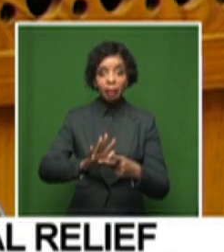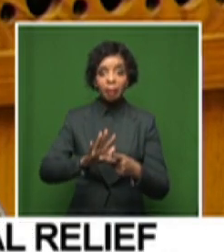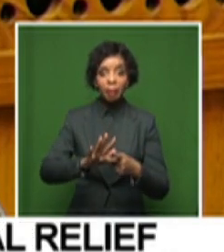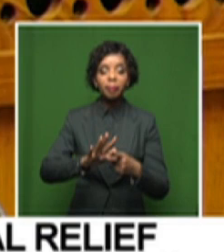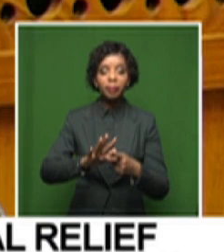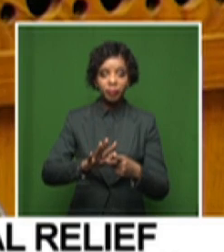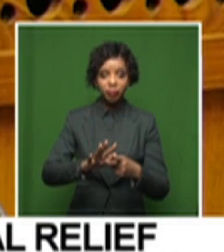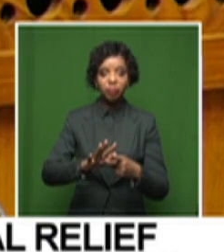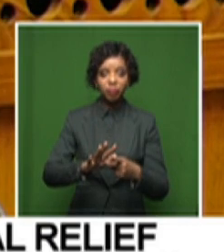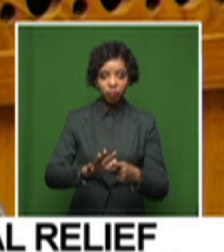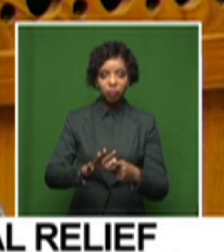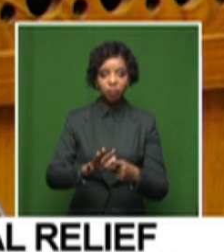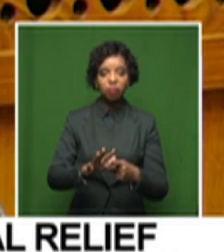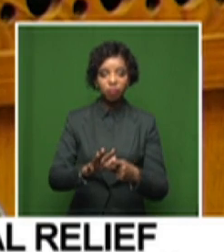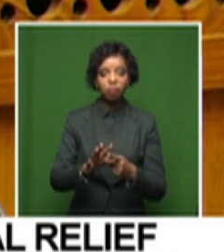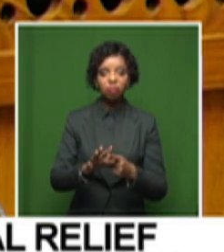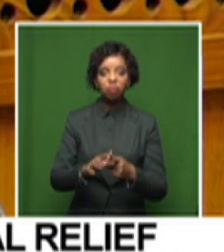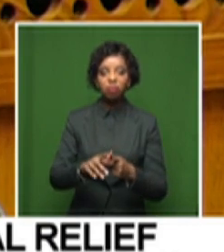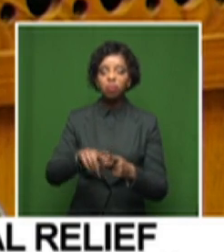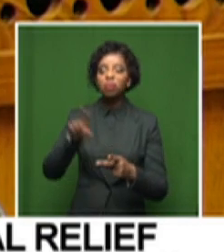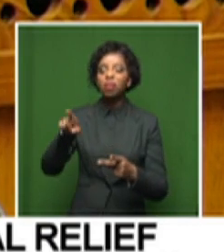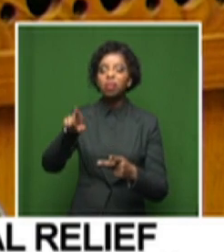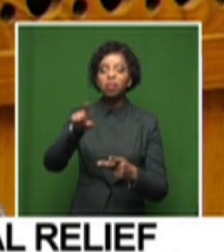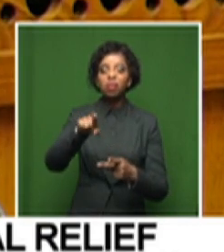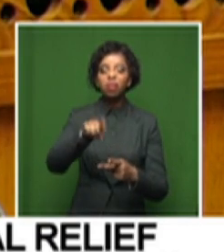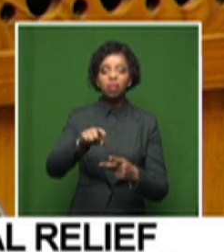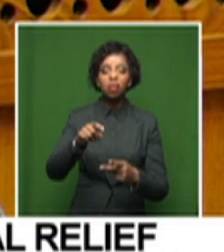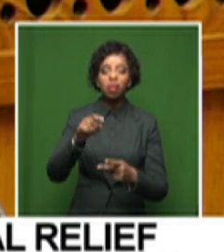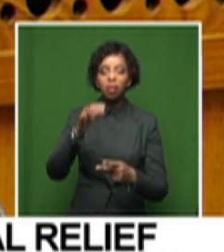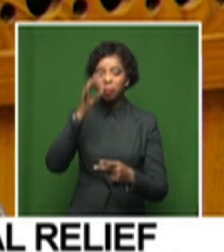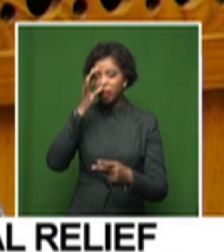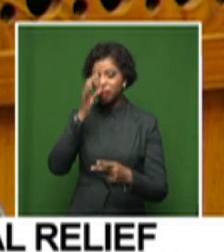removing all these invasive plants and so on.